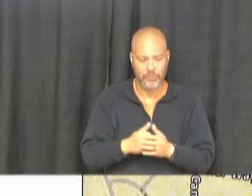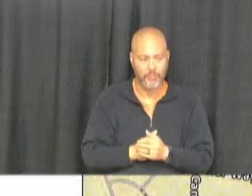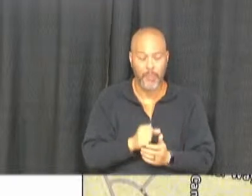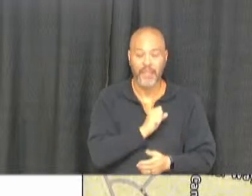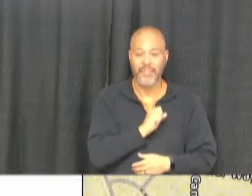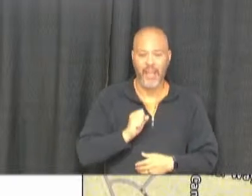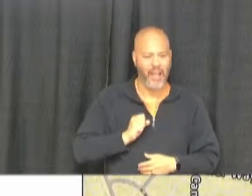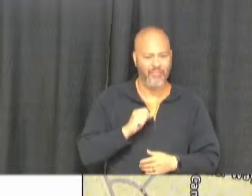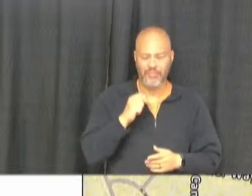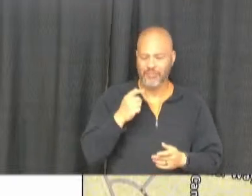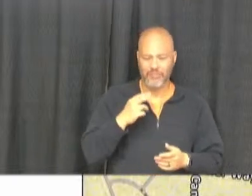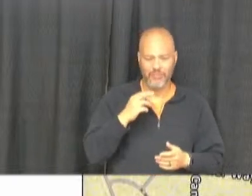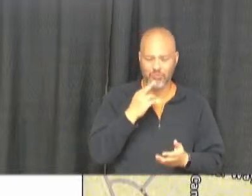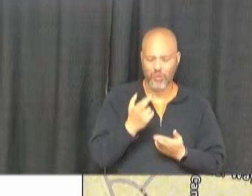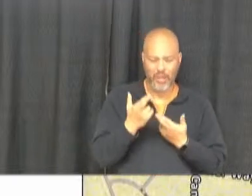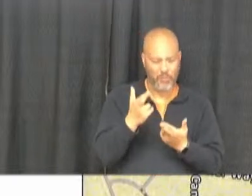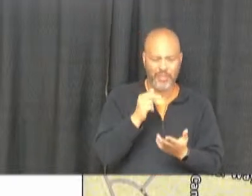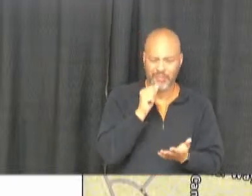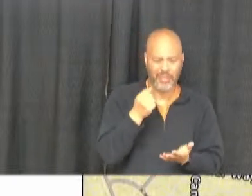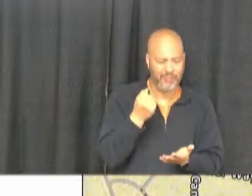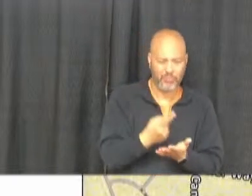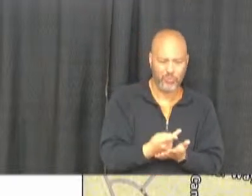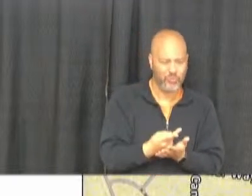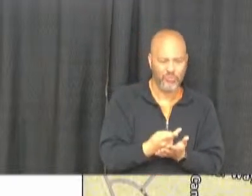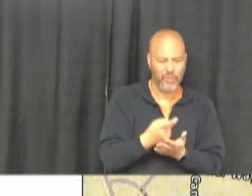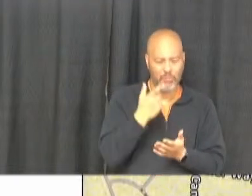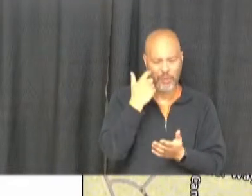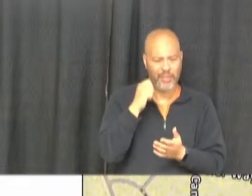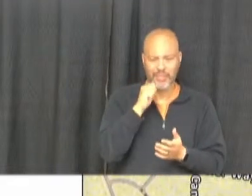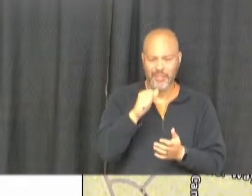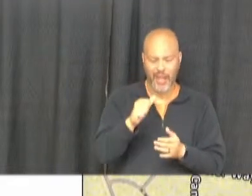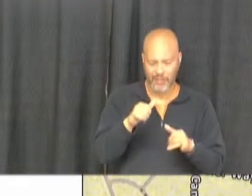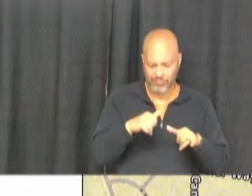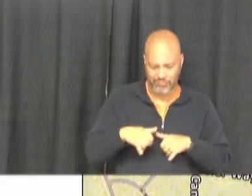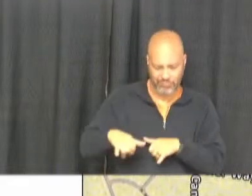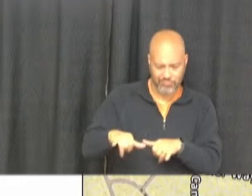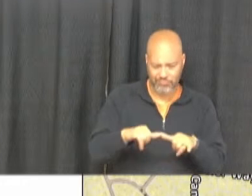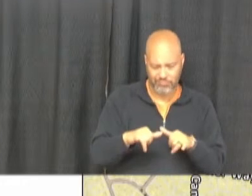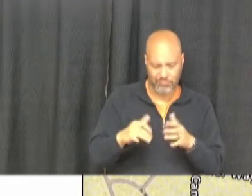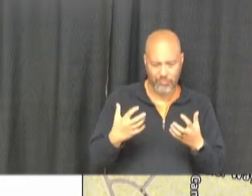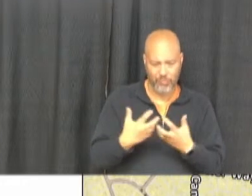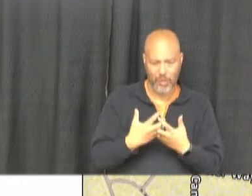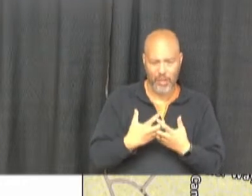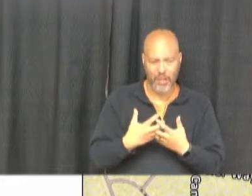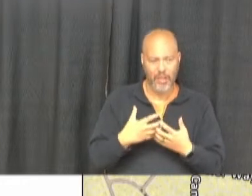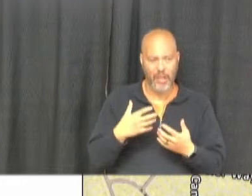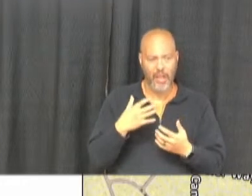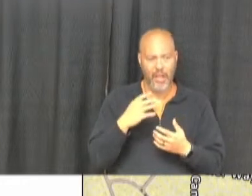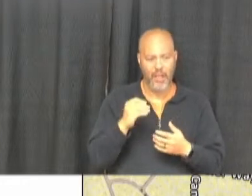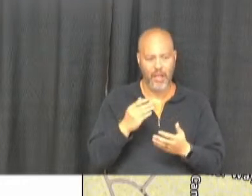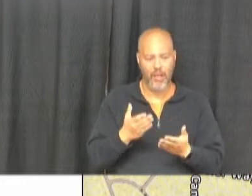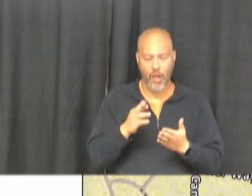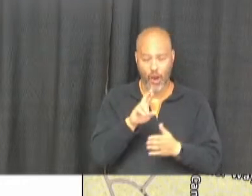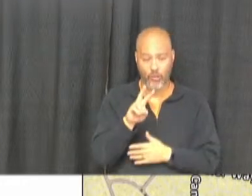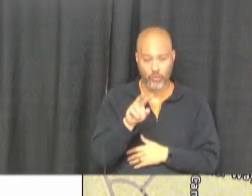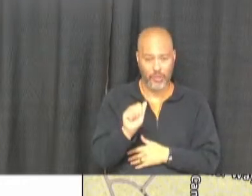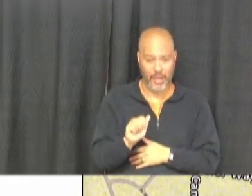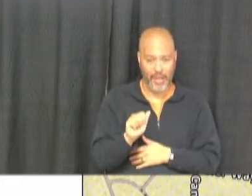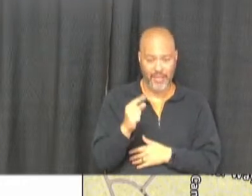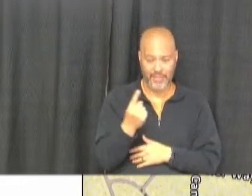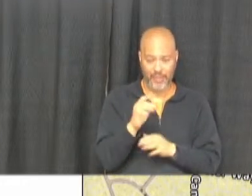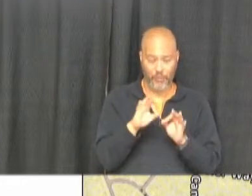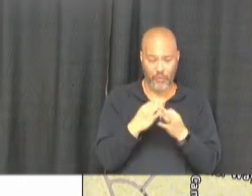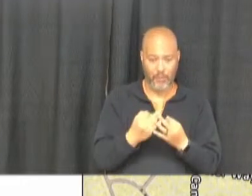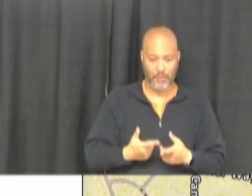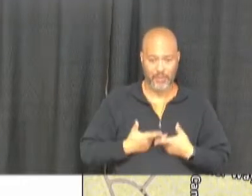Staff recommends disapproval. The proposed zoning request is inconsistent with the adopted land use plan. The proposed R2A